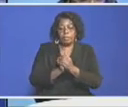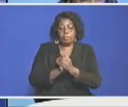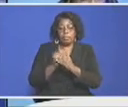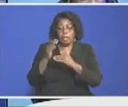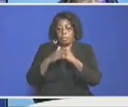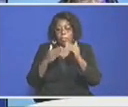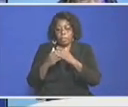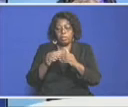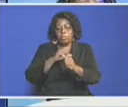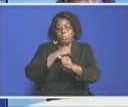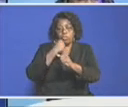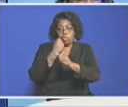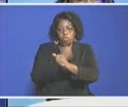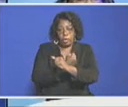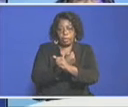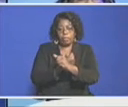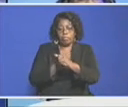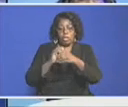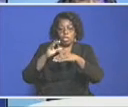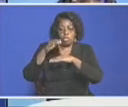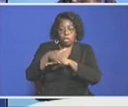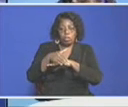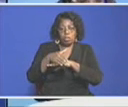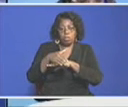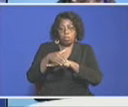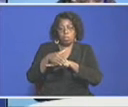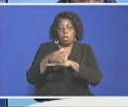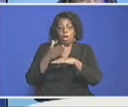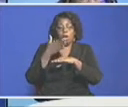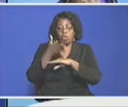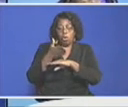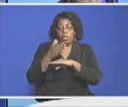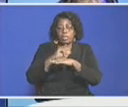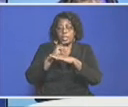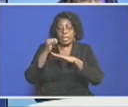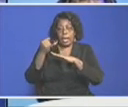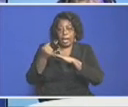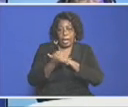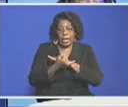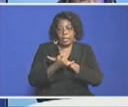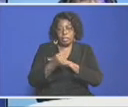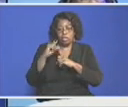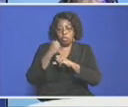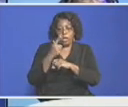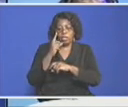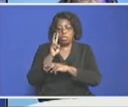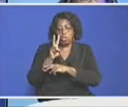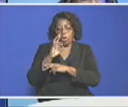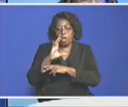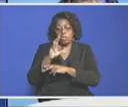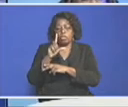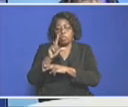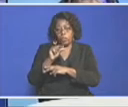and strengthen shelters across all of our islands to withstand 220